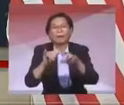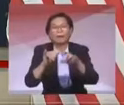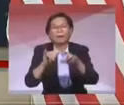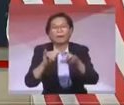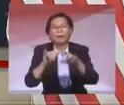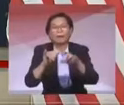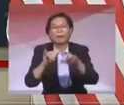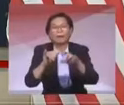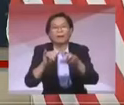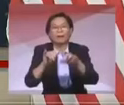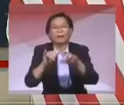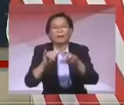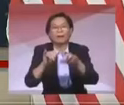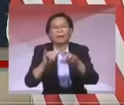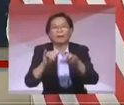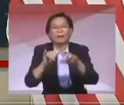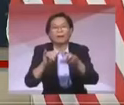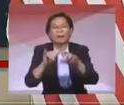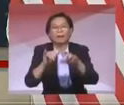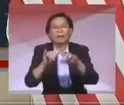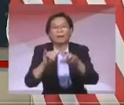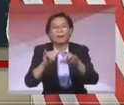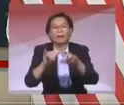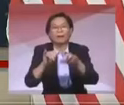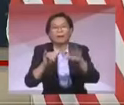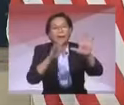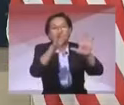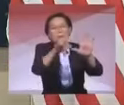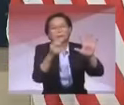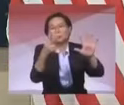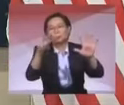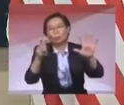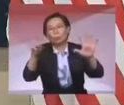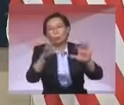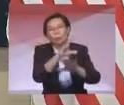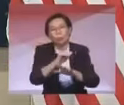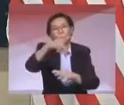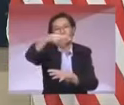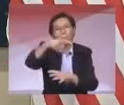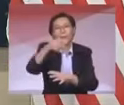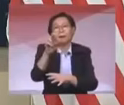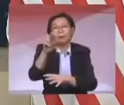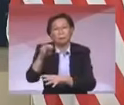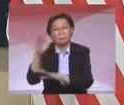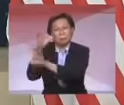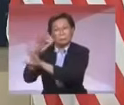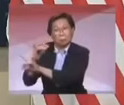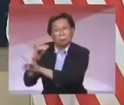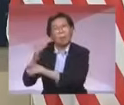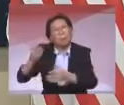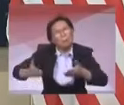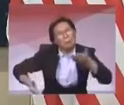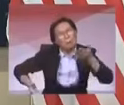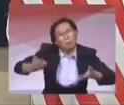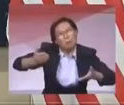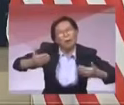The Batu Sapi small election set on 5 December 2020. Dan pilihan raya negeri Sarawak yang